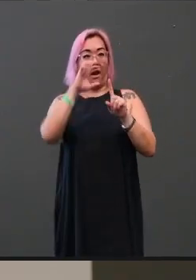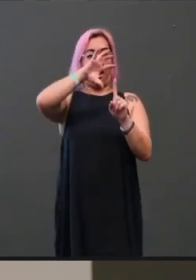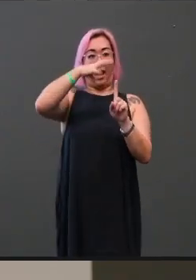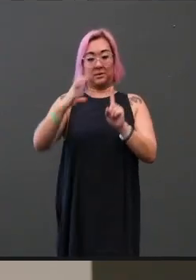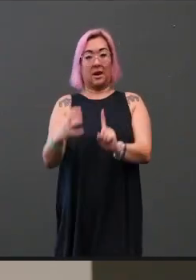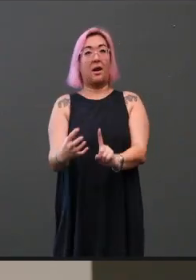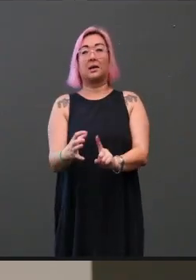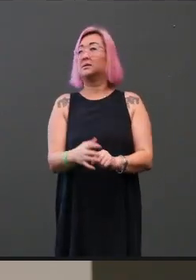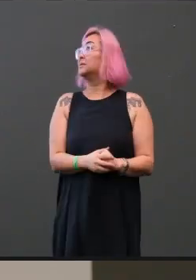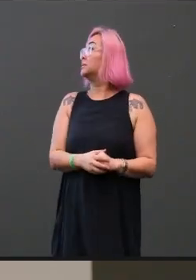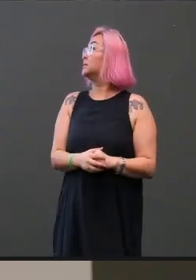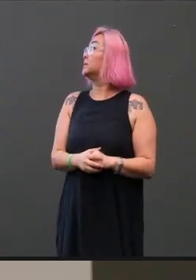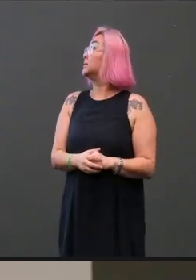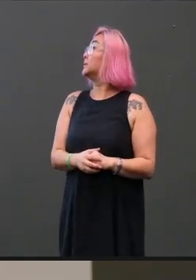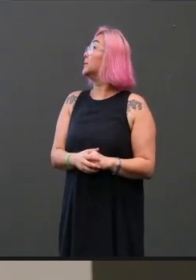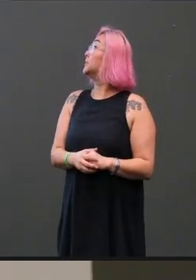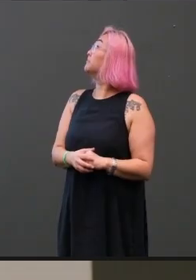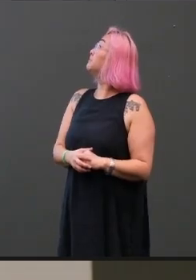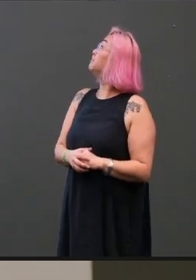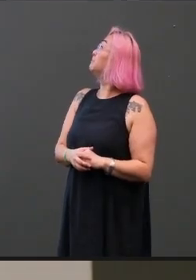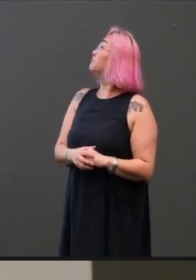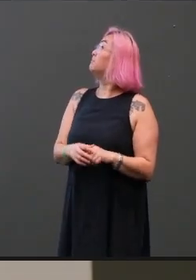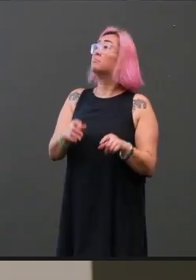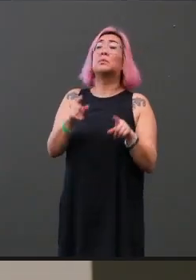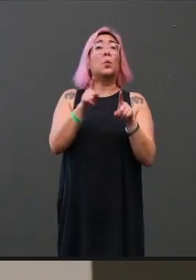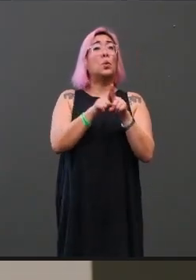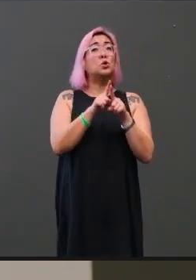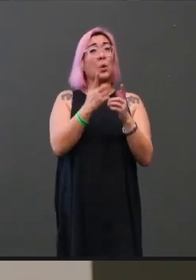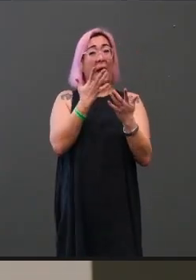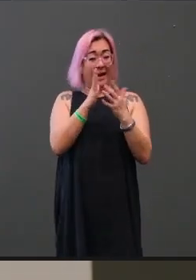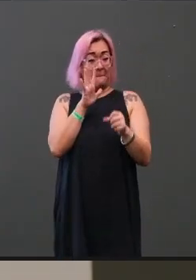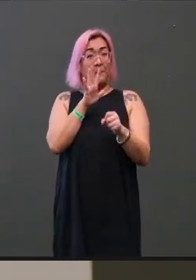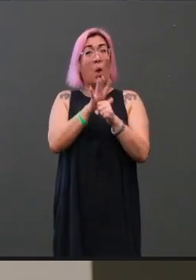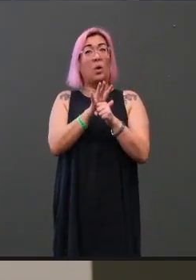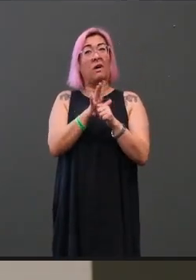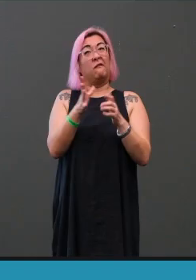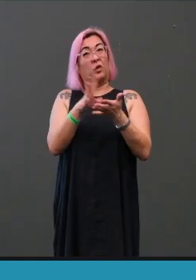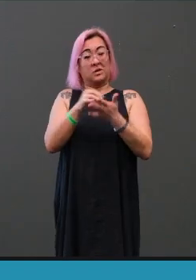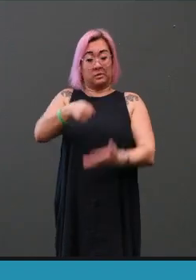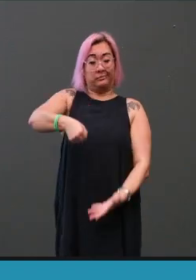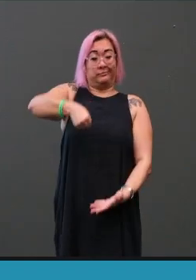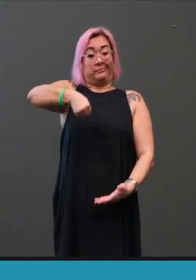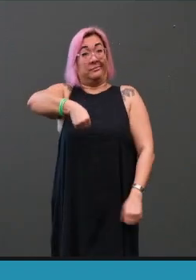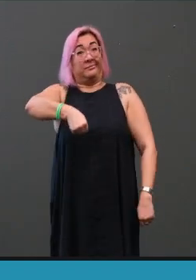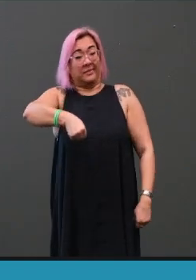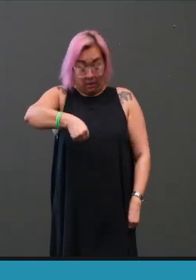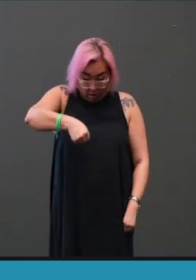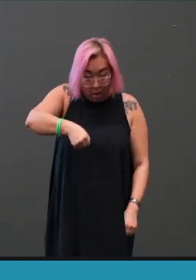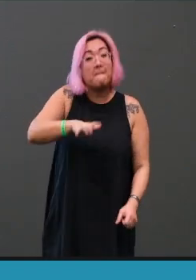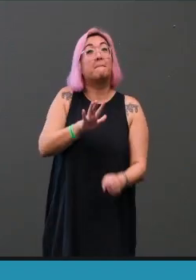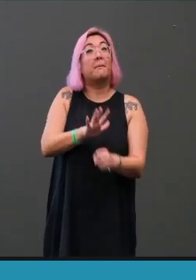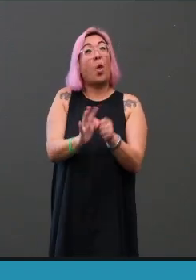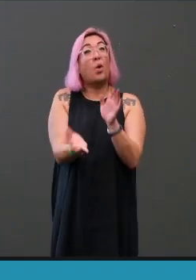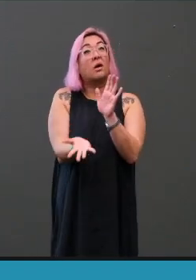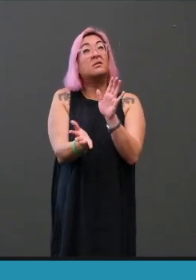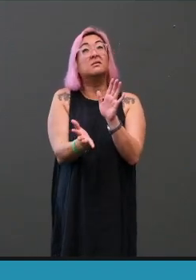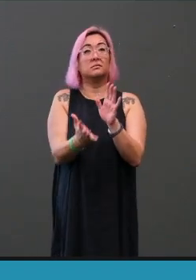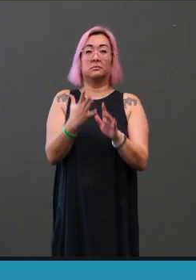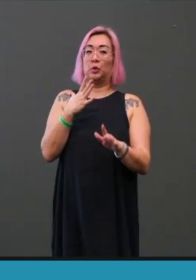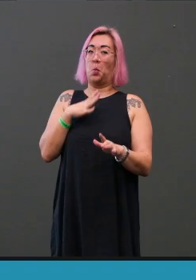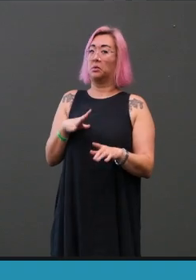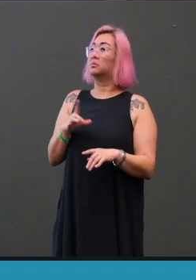mind, because if you have something in front of the character or in between the reflection and the character, you'll also want a reflected copy of that as